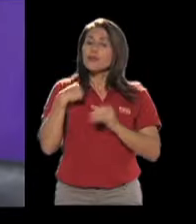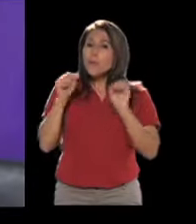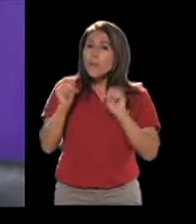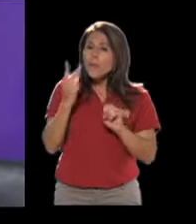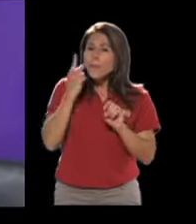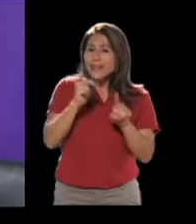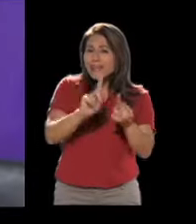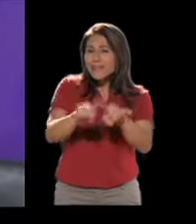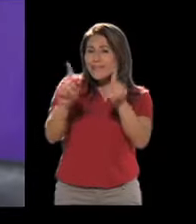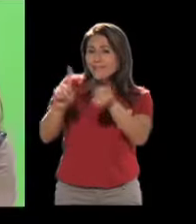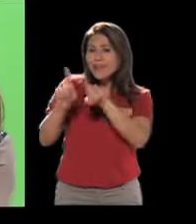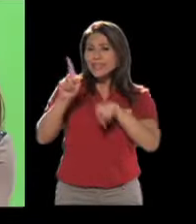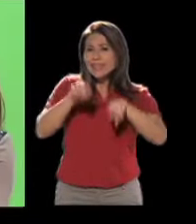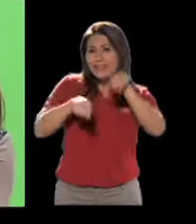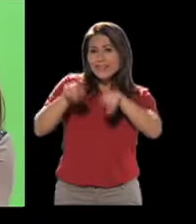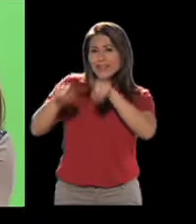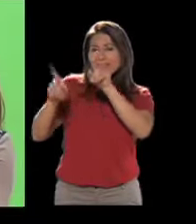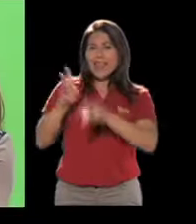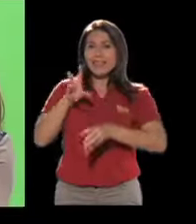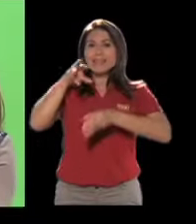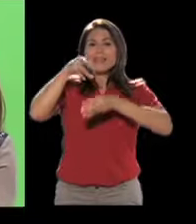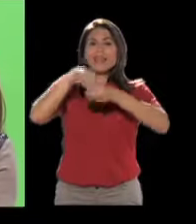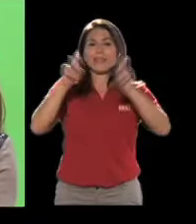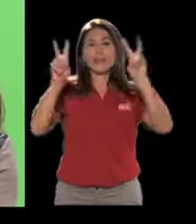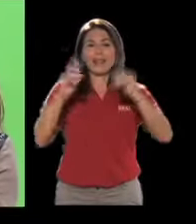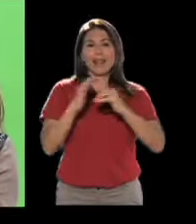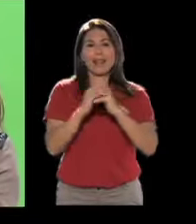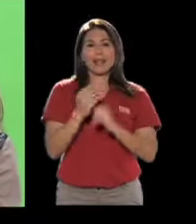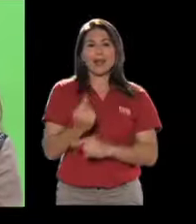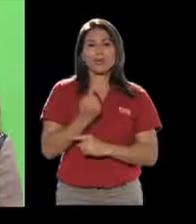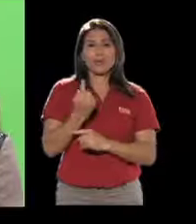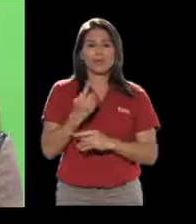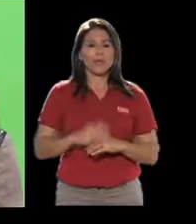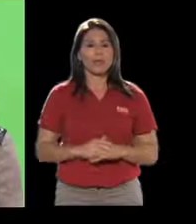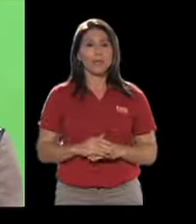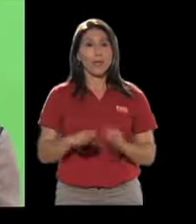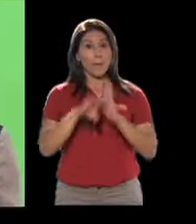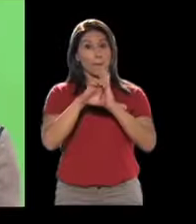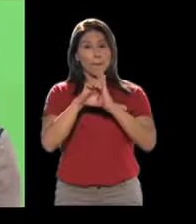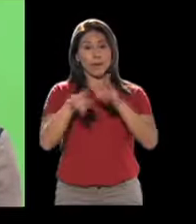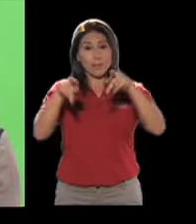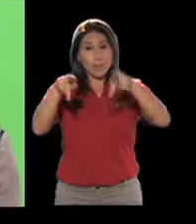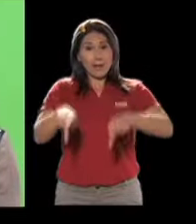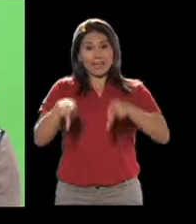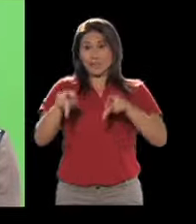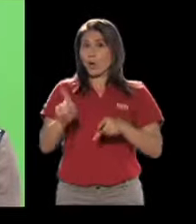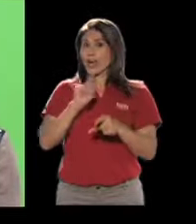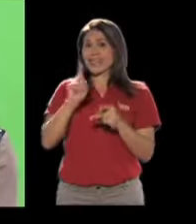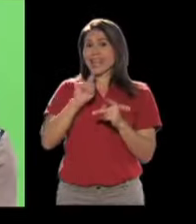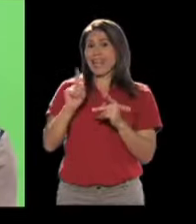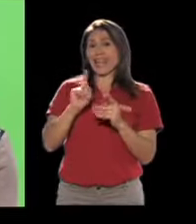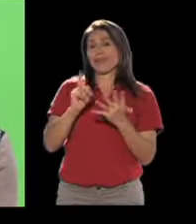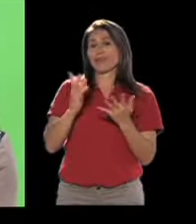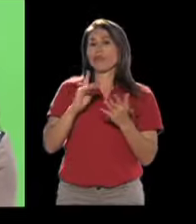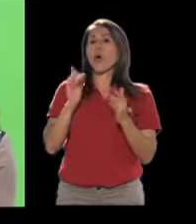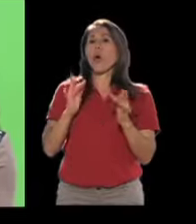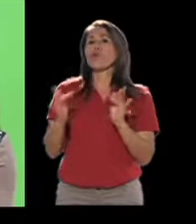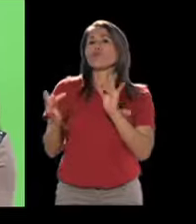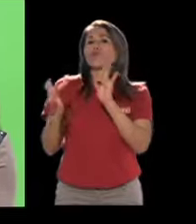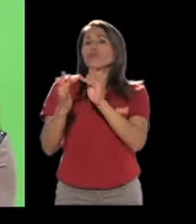dentro del espectro de autismo. En el caso de las personas que no convivimos de cerca con personas con autismo normalmente,